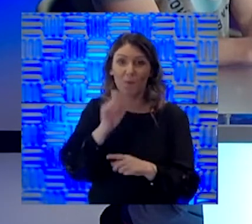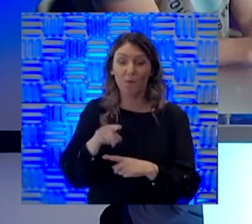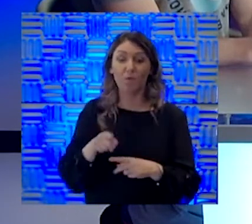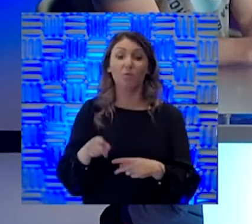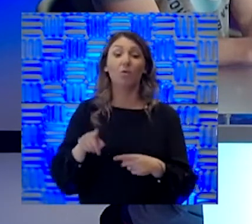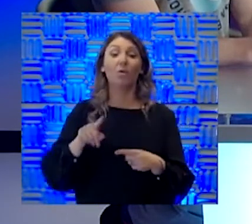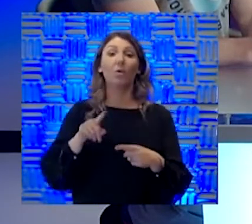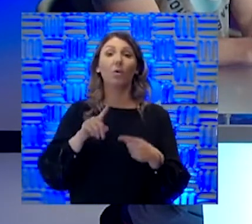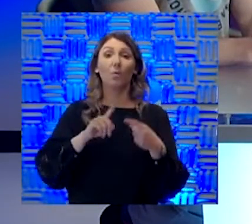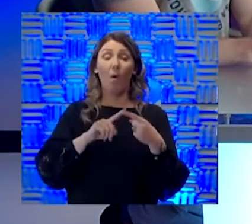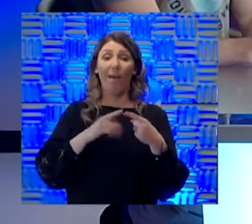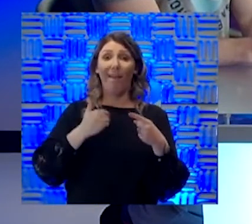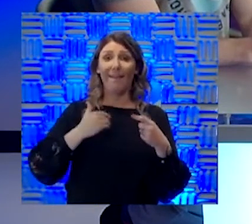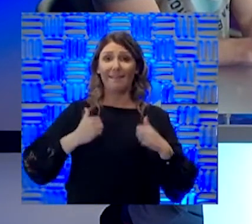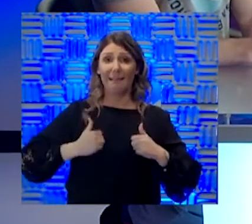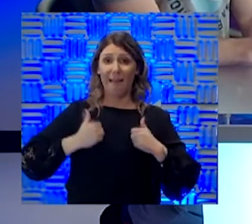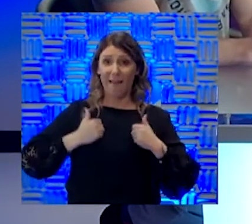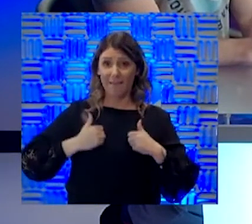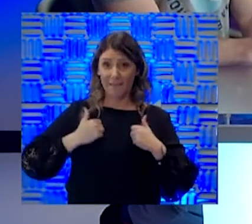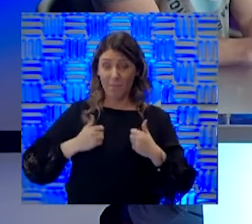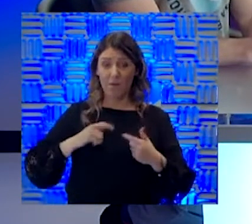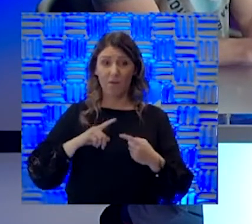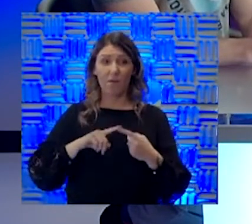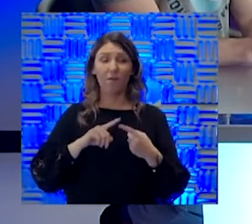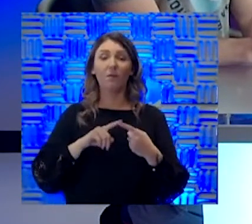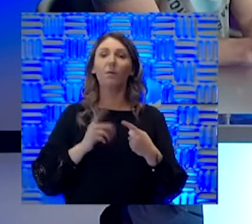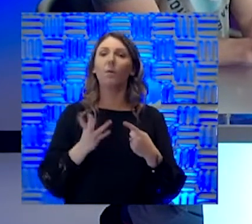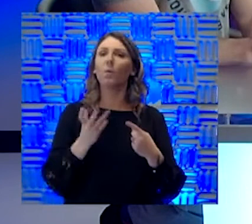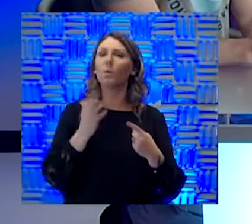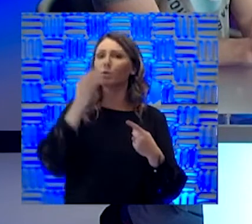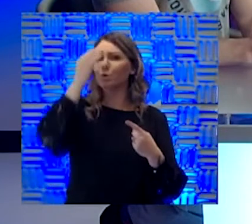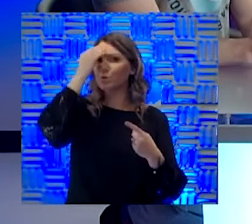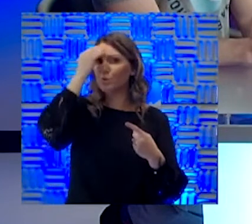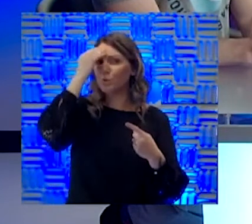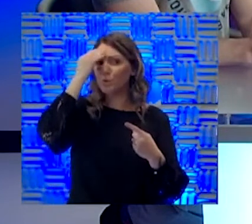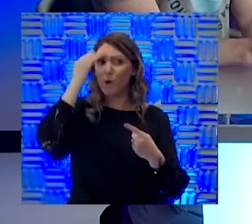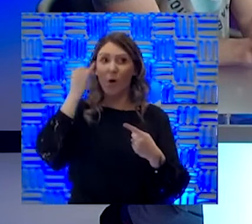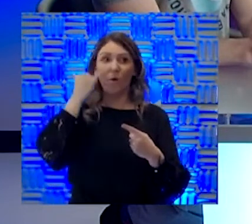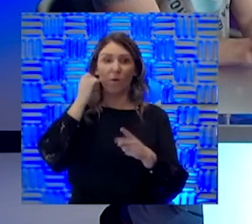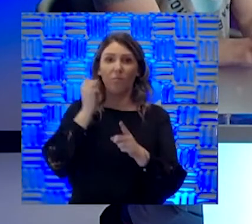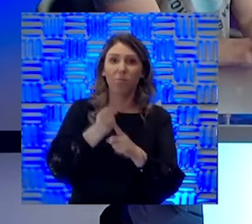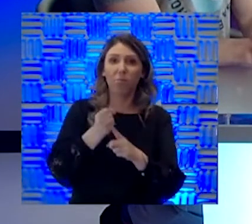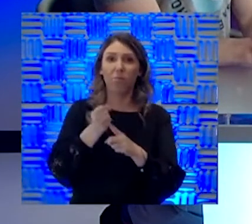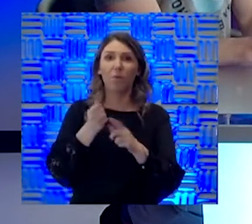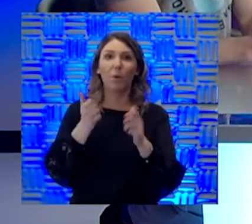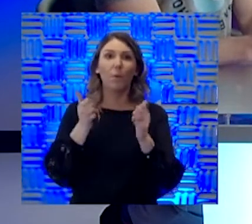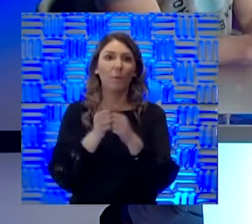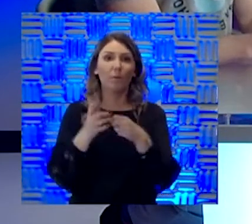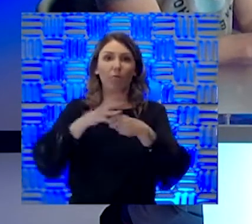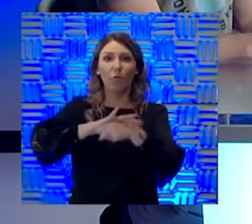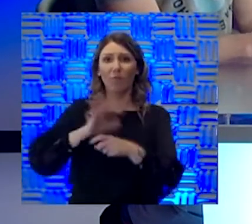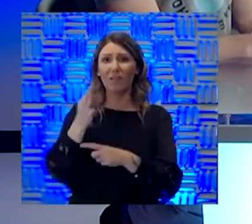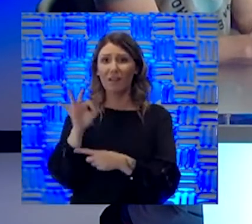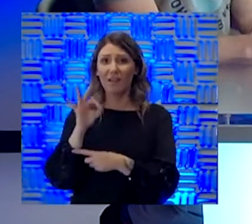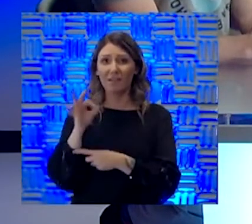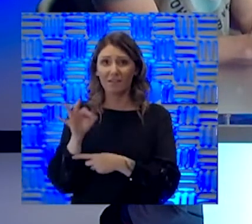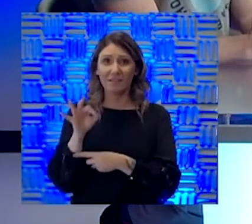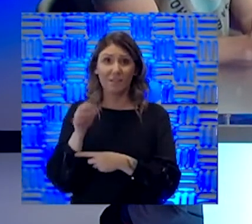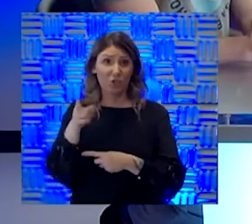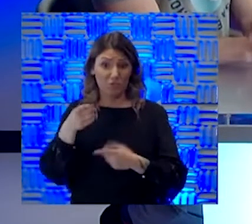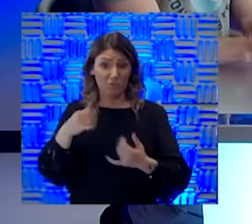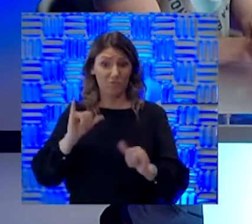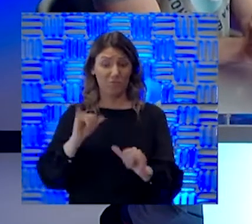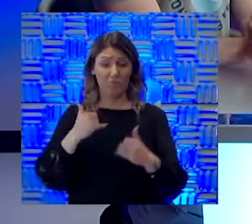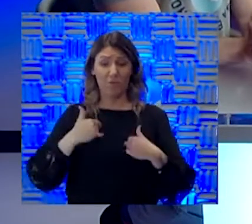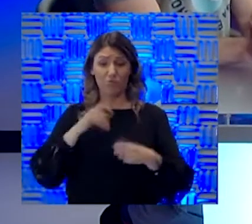she has asthma, and she wants to know if this is a death sentence with COVID-19 because she still has a job, is